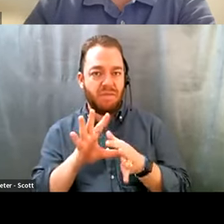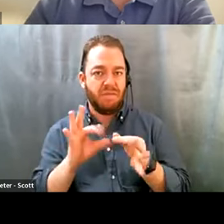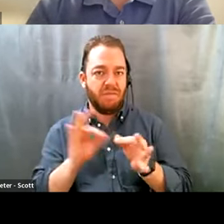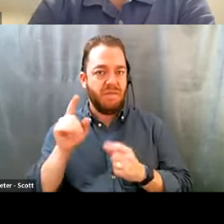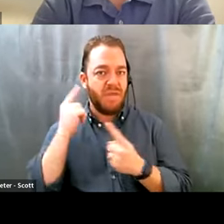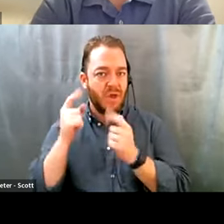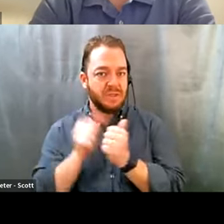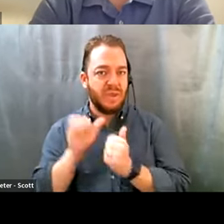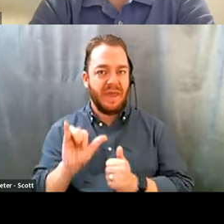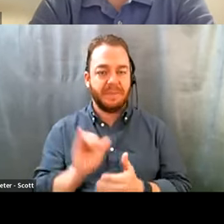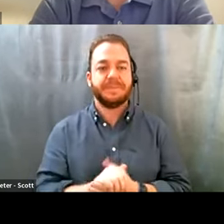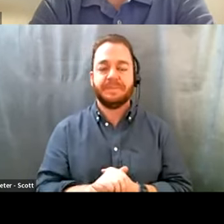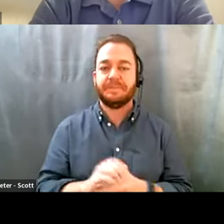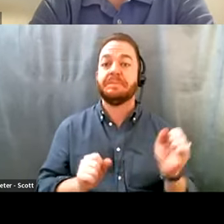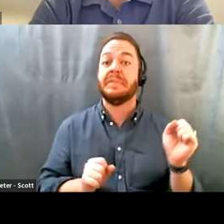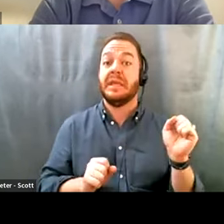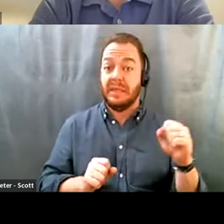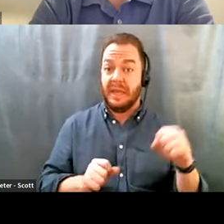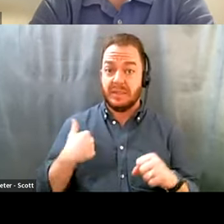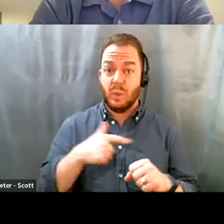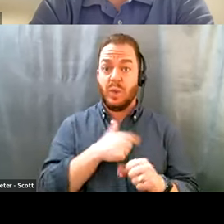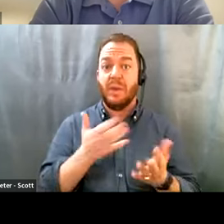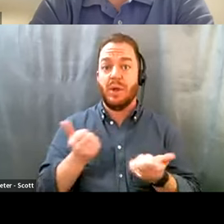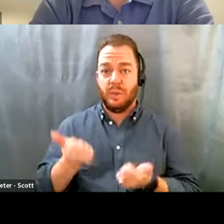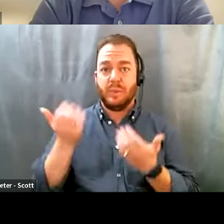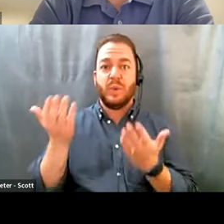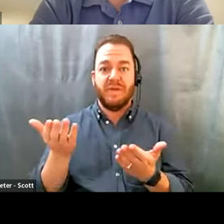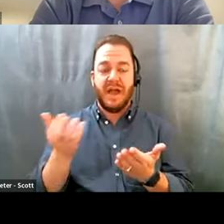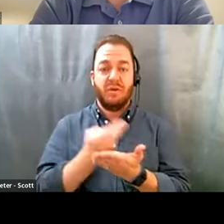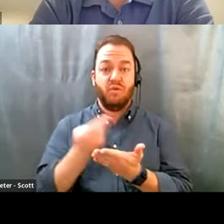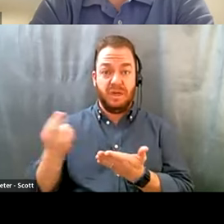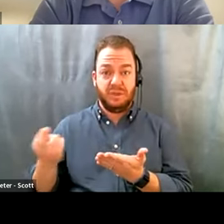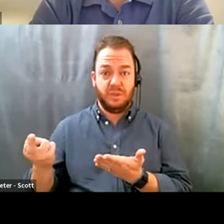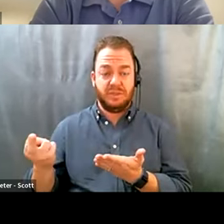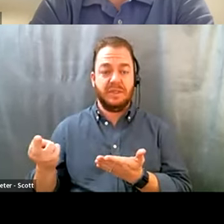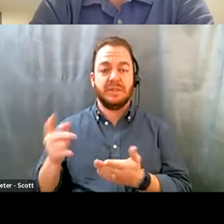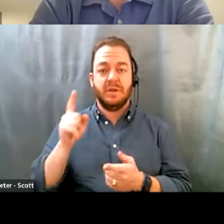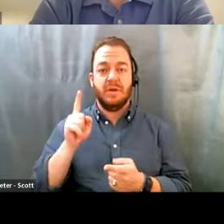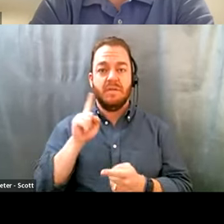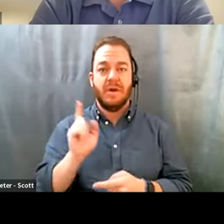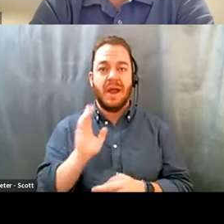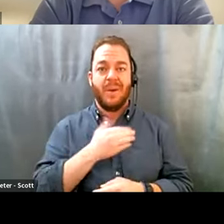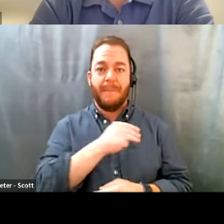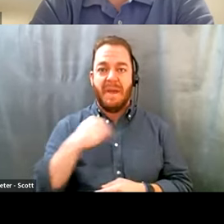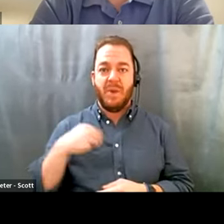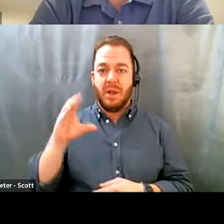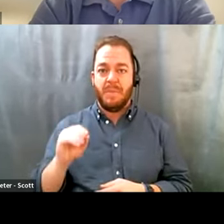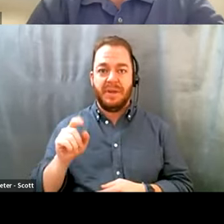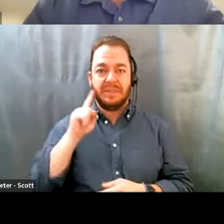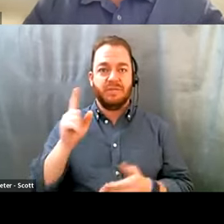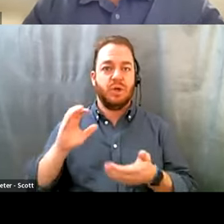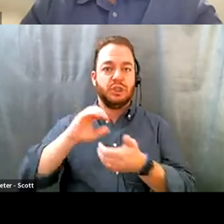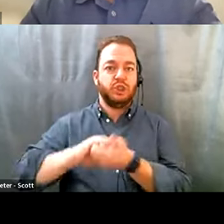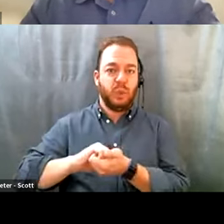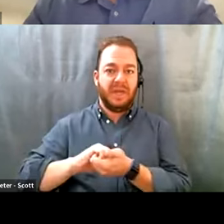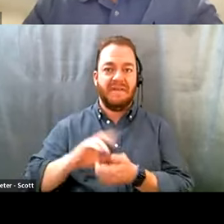going with that. Yes. So we want to provide resources to our member companies about joint ventures.